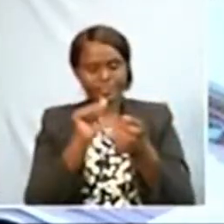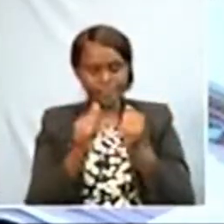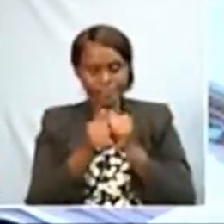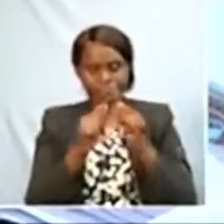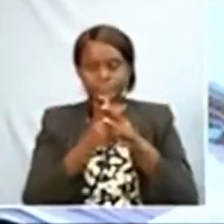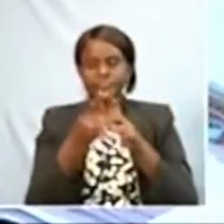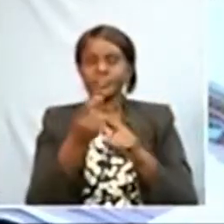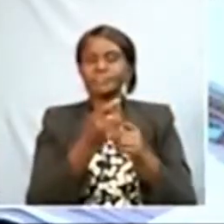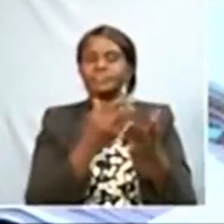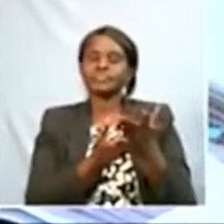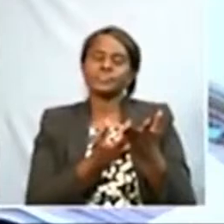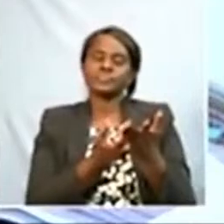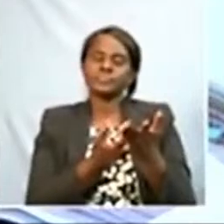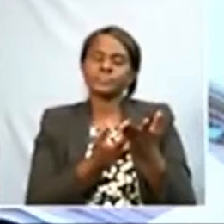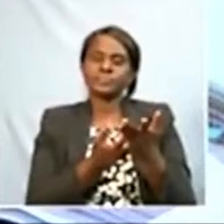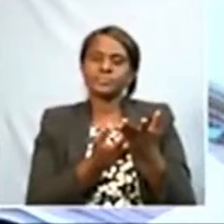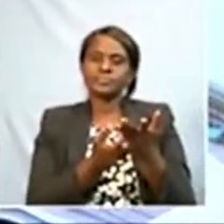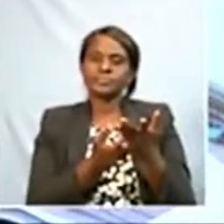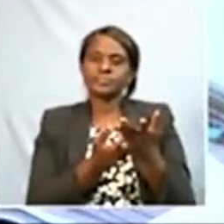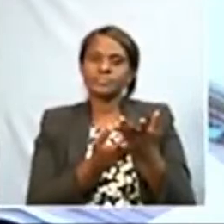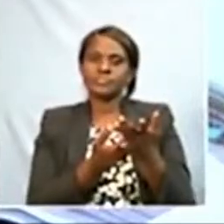starts.